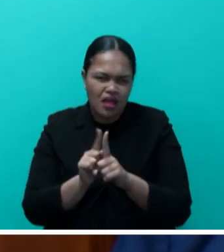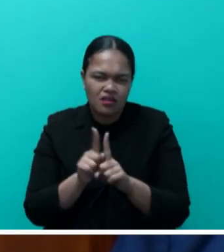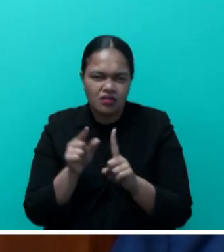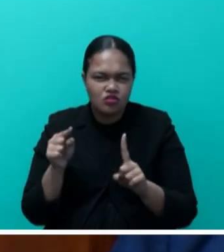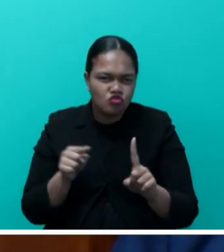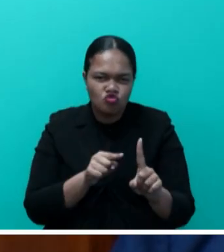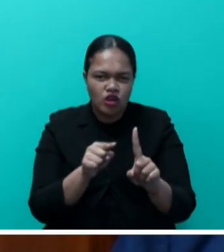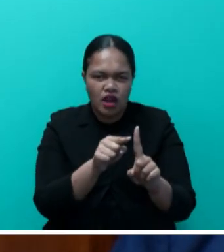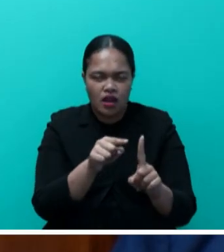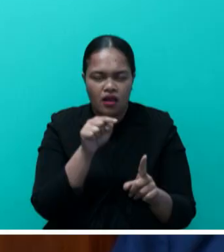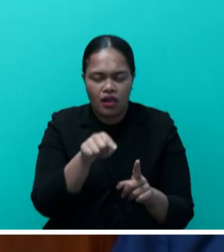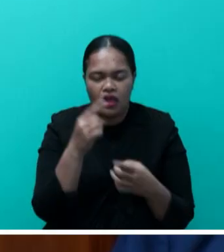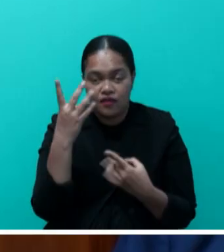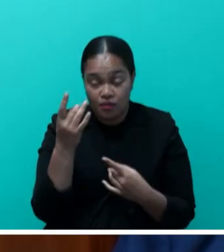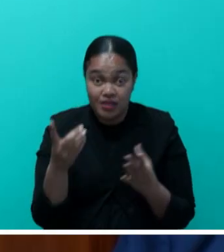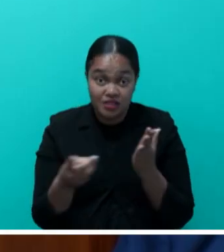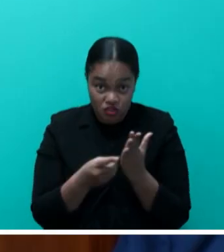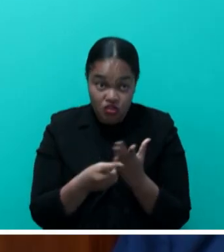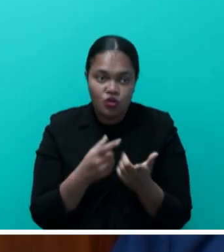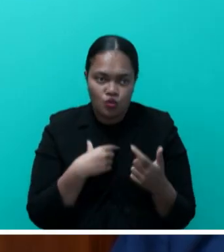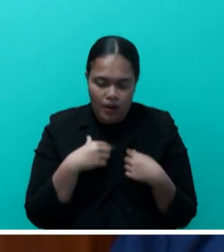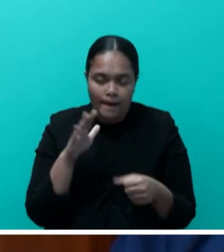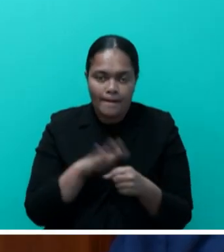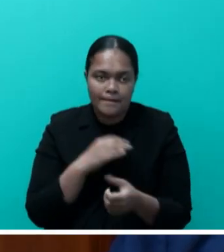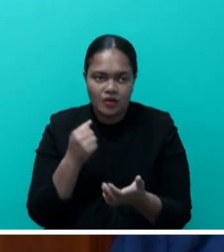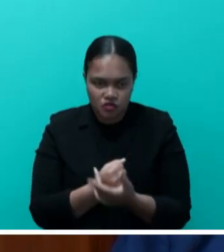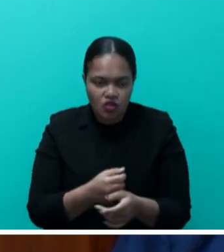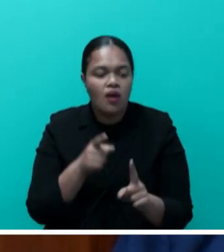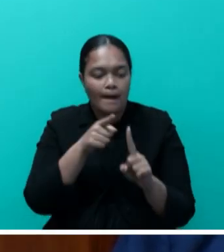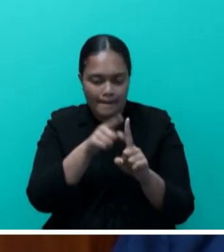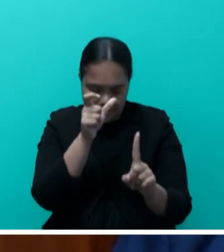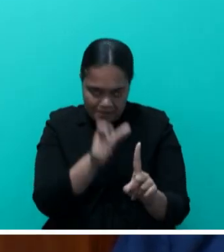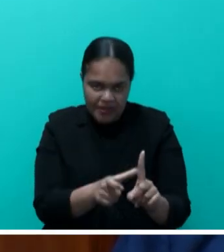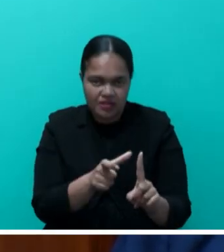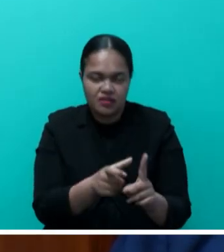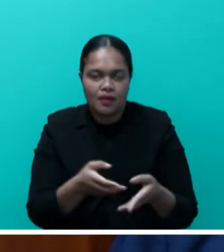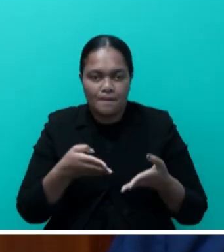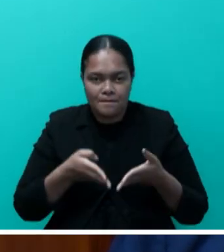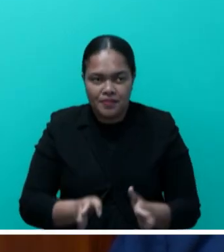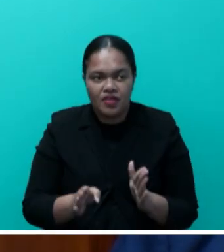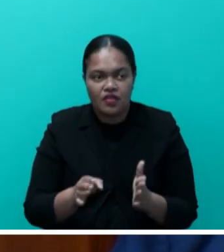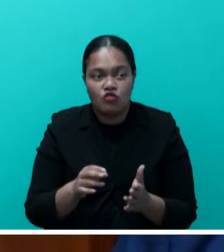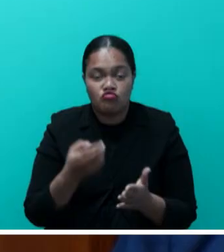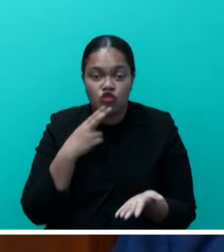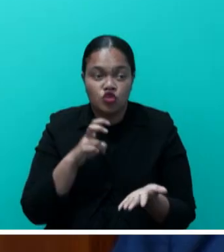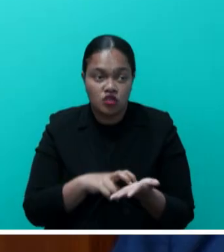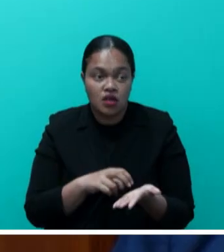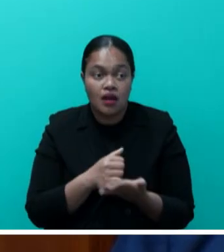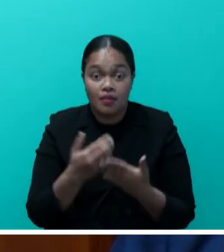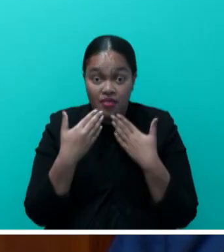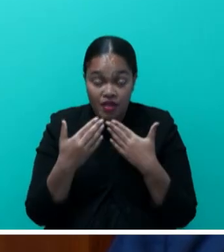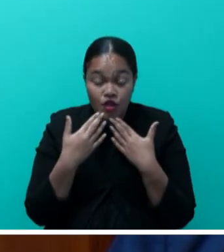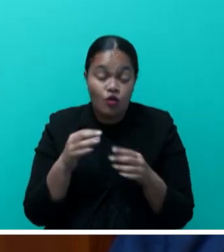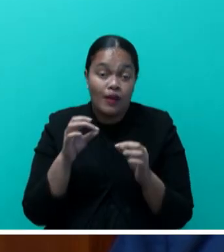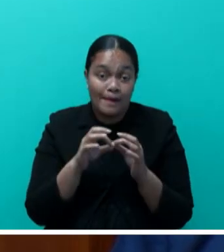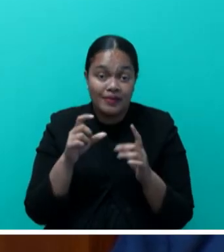Honourable Speaker, by digitizing, we can ensure it's tagged to the person's birth registration number. And I thank the BDM, the Ministry